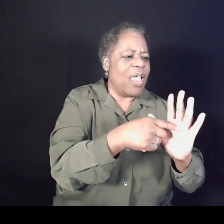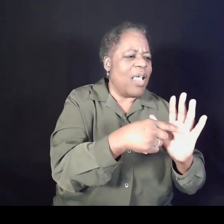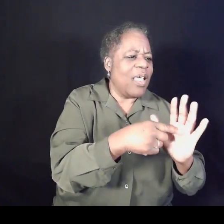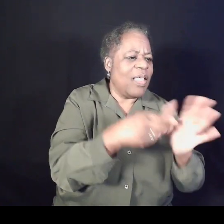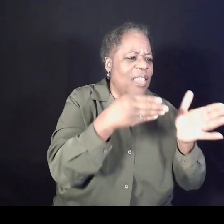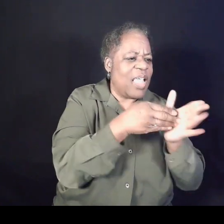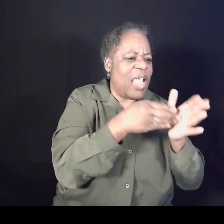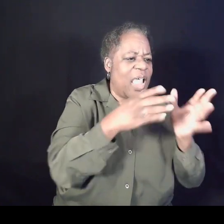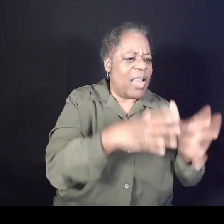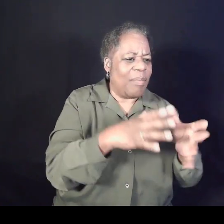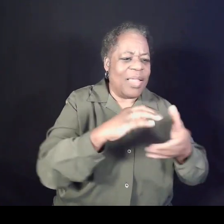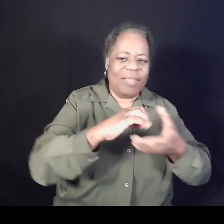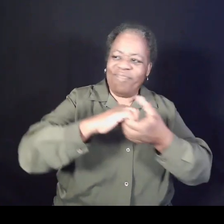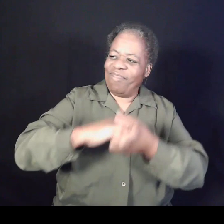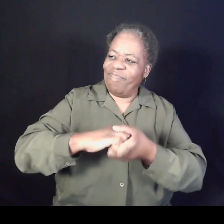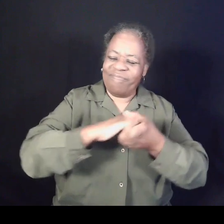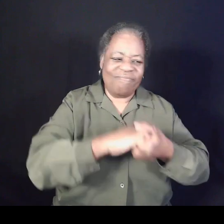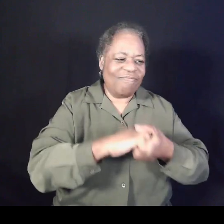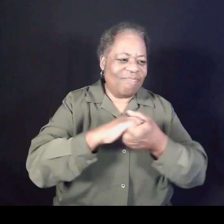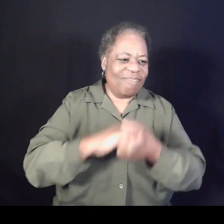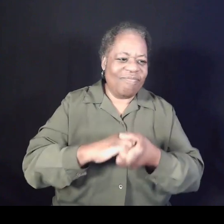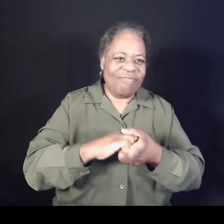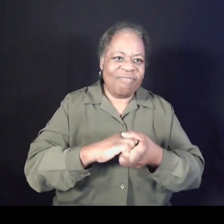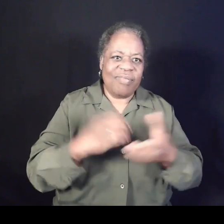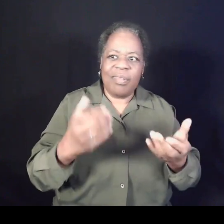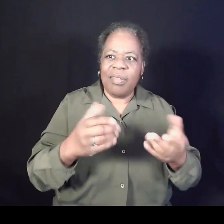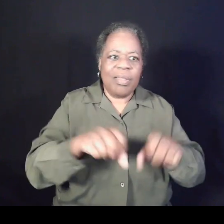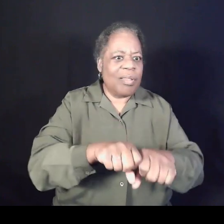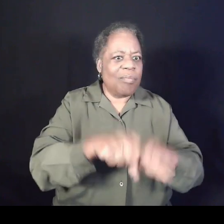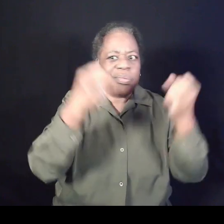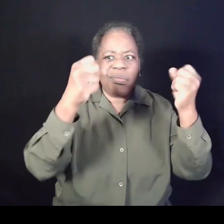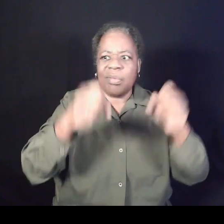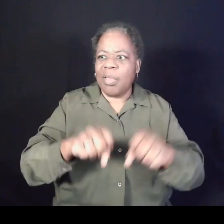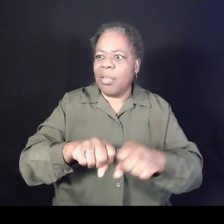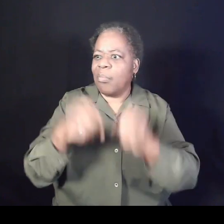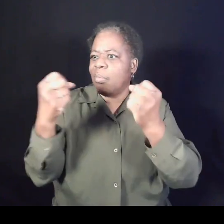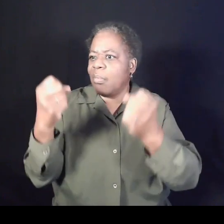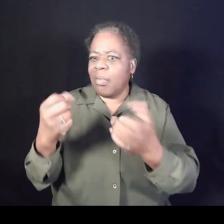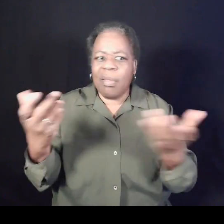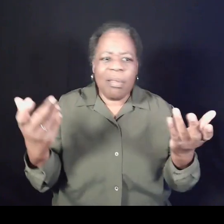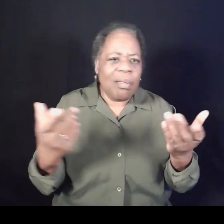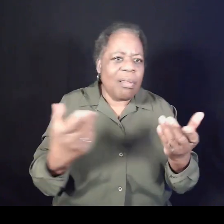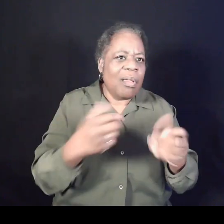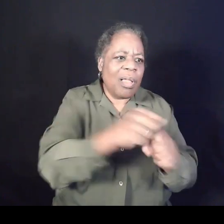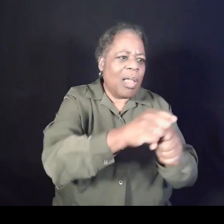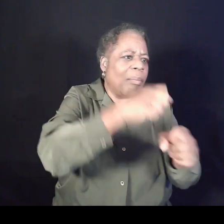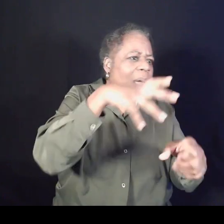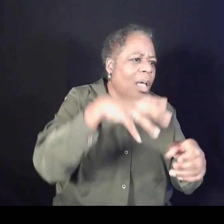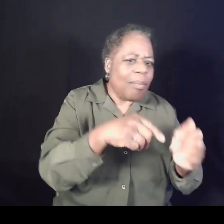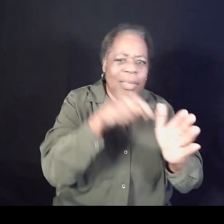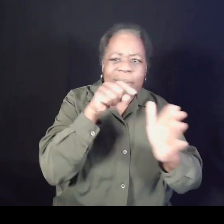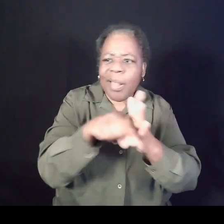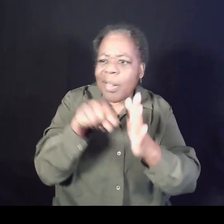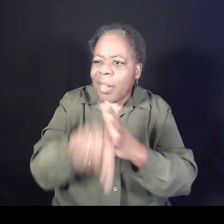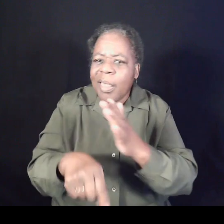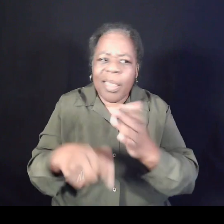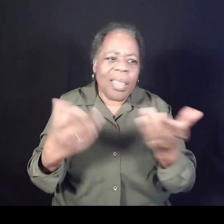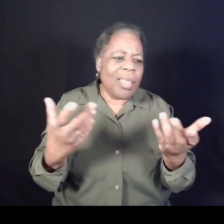hands, only to have it shattered by an assassination or a bombing or an all-out